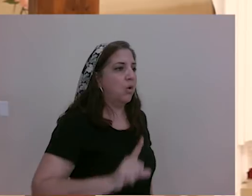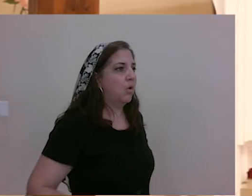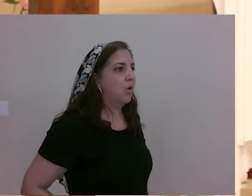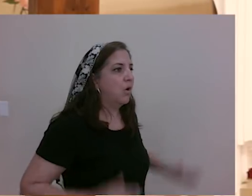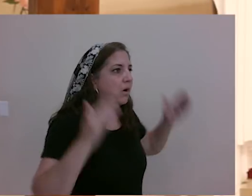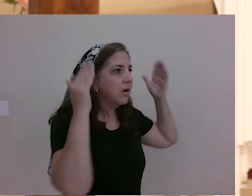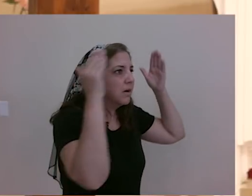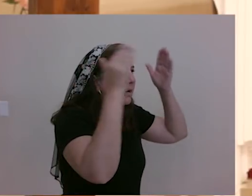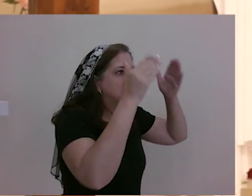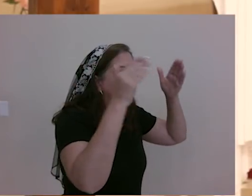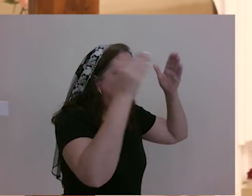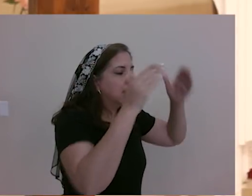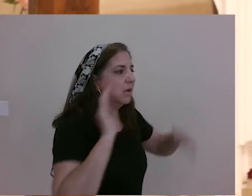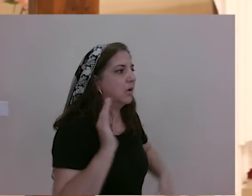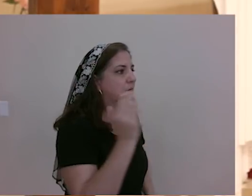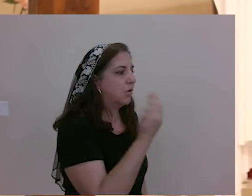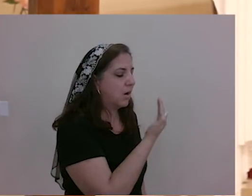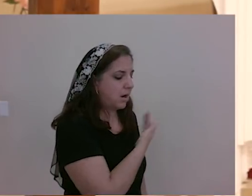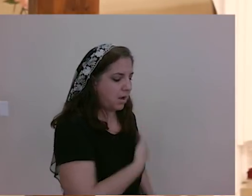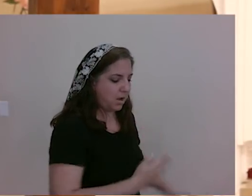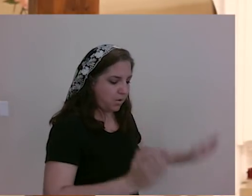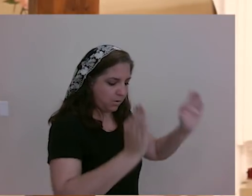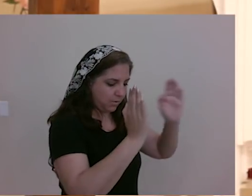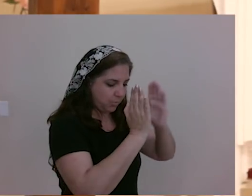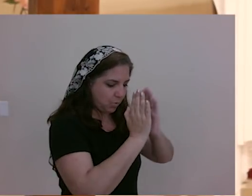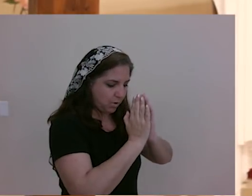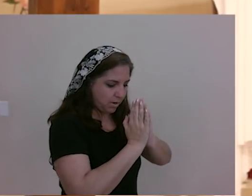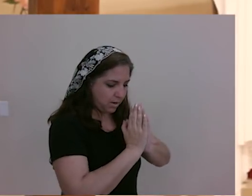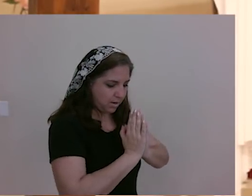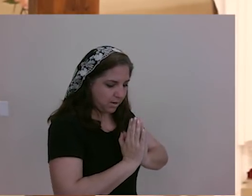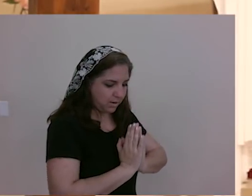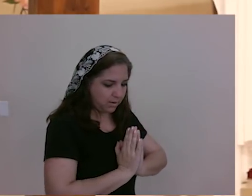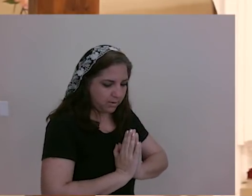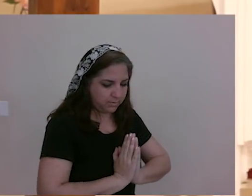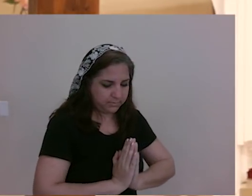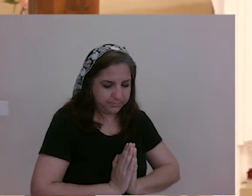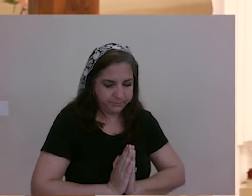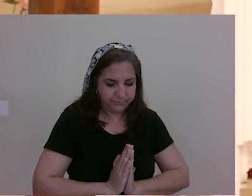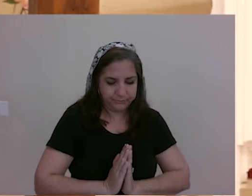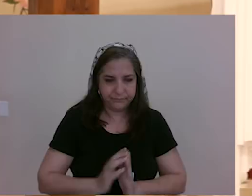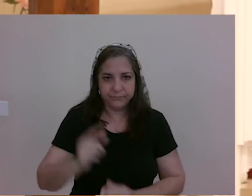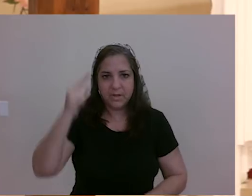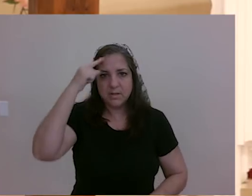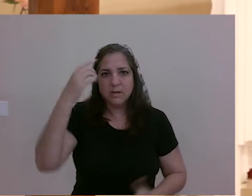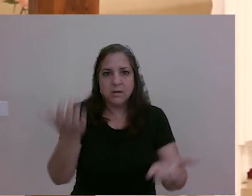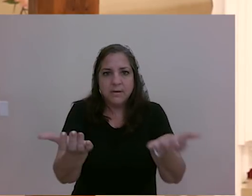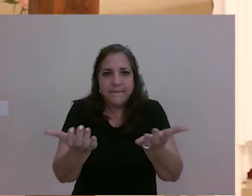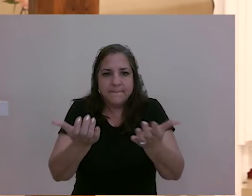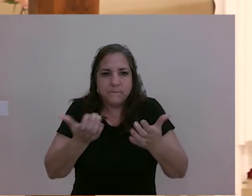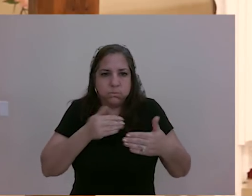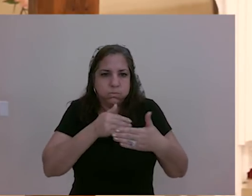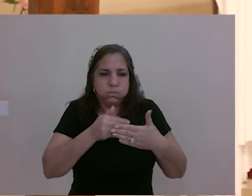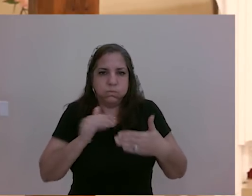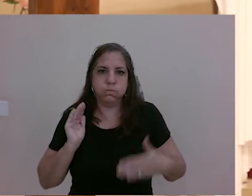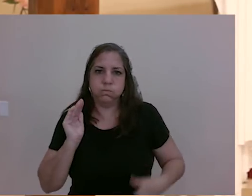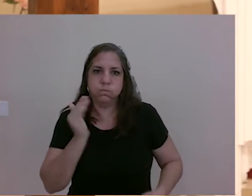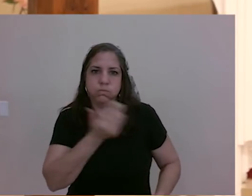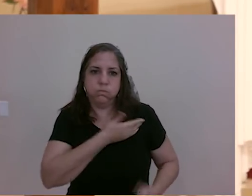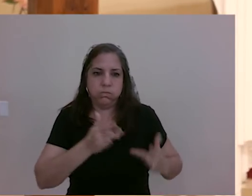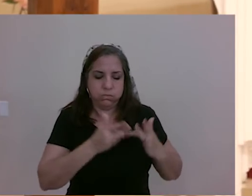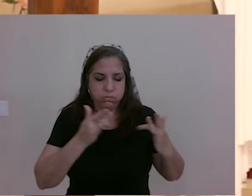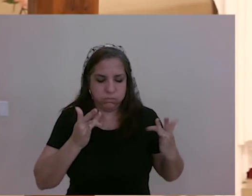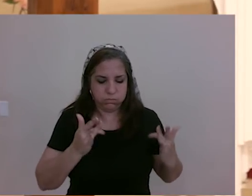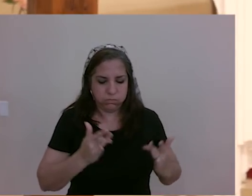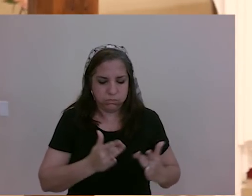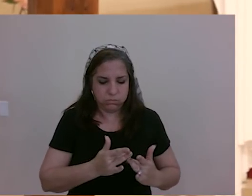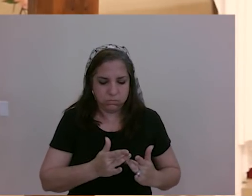Lord, hear our prayer. For the intentions closest to our own hearts.